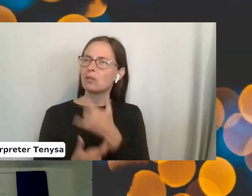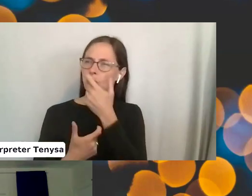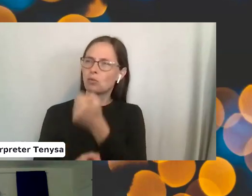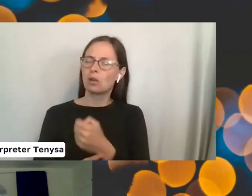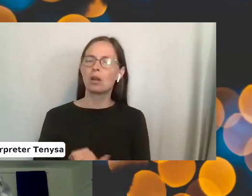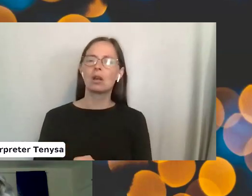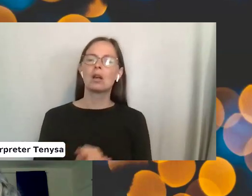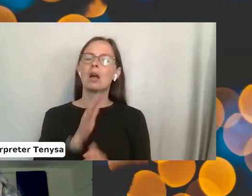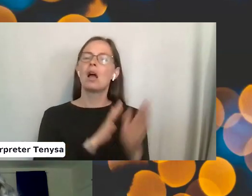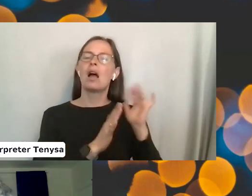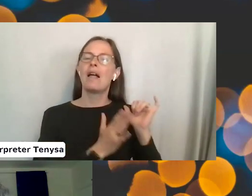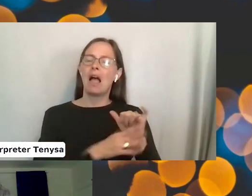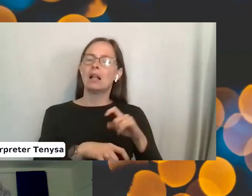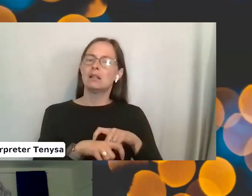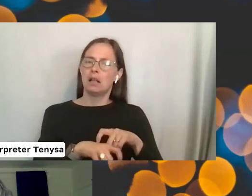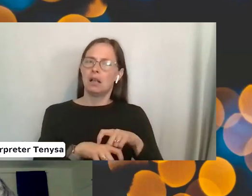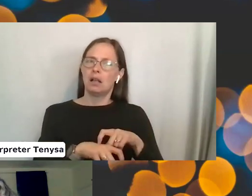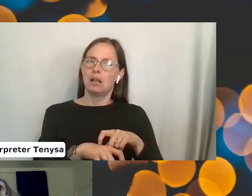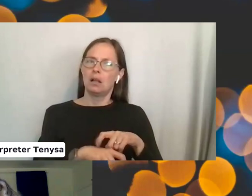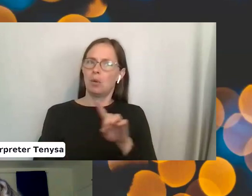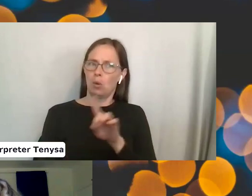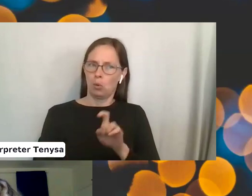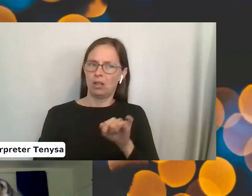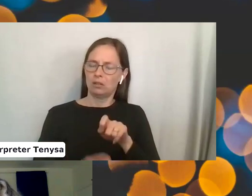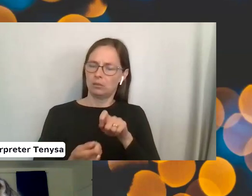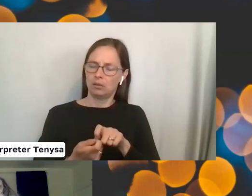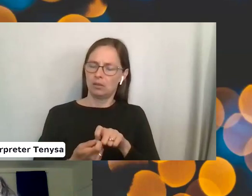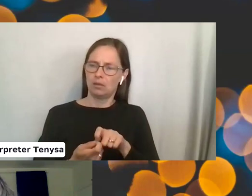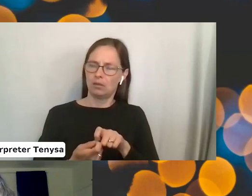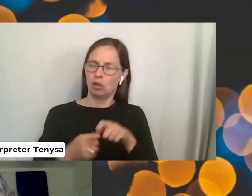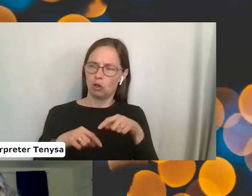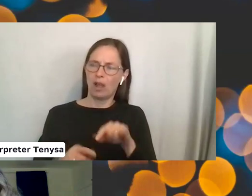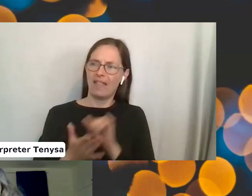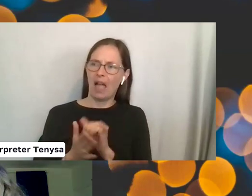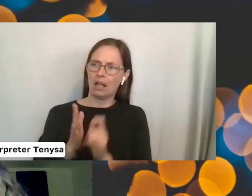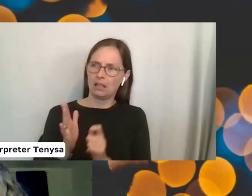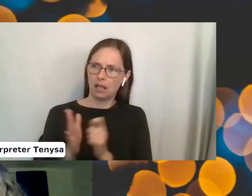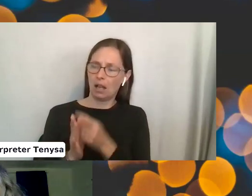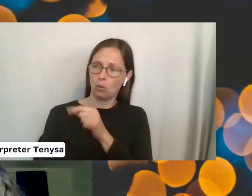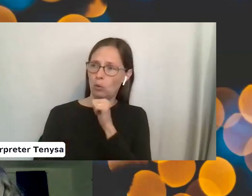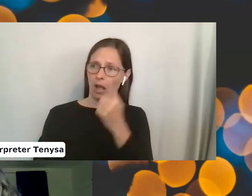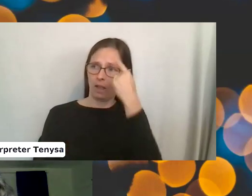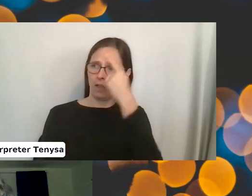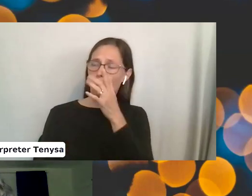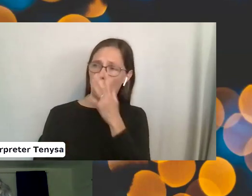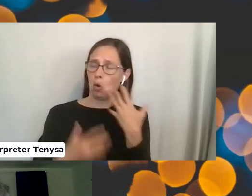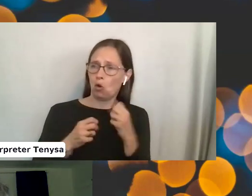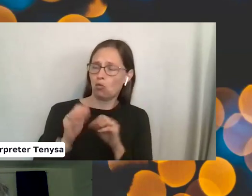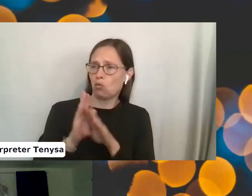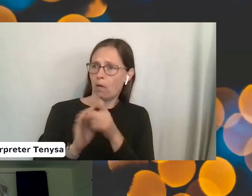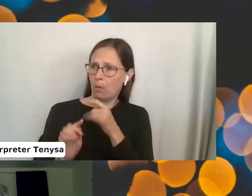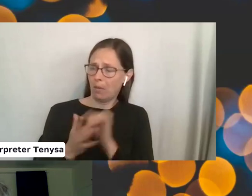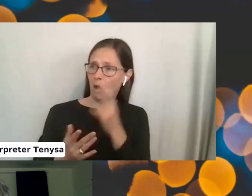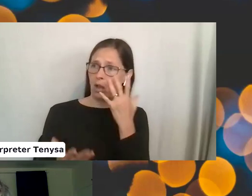at the time, Mhm. because the question is specifically at the time, did you not think you would recover from that? Like, were you